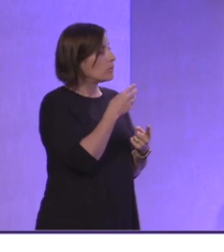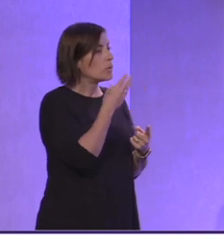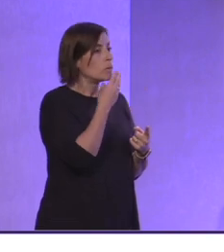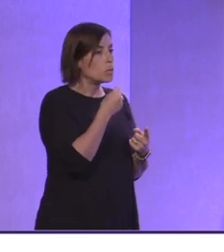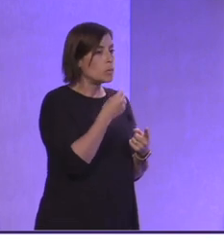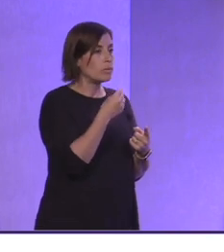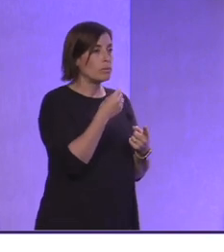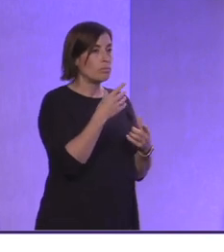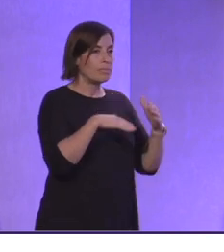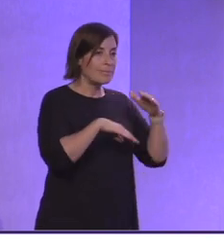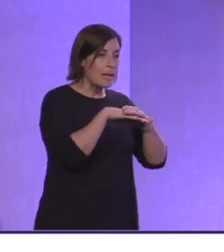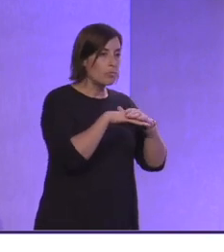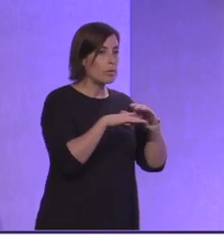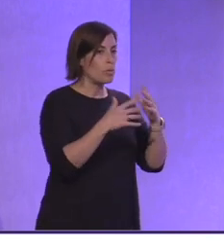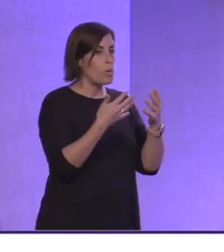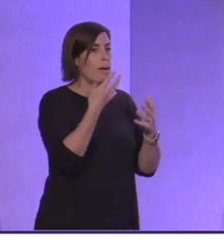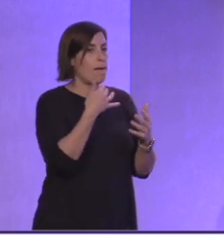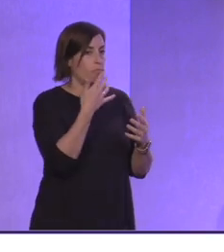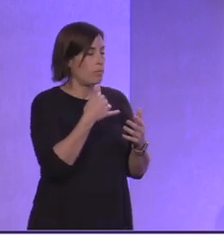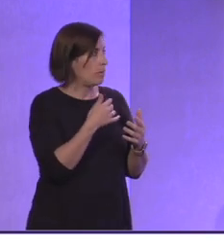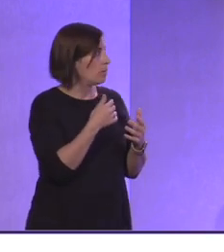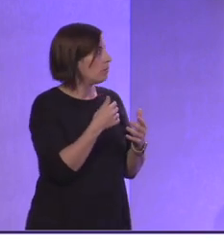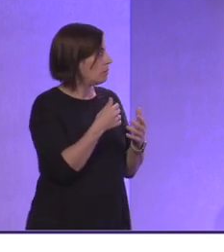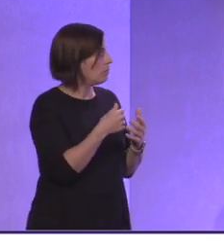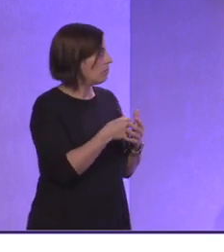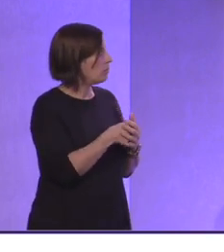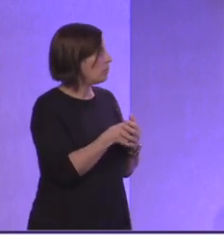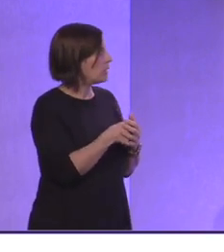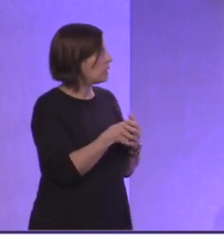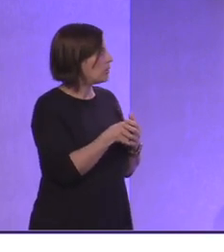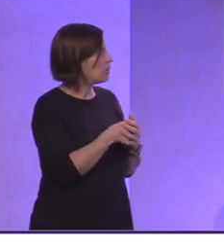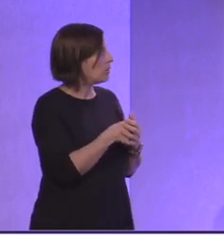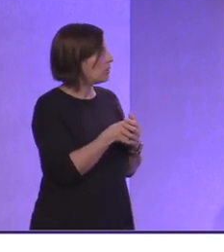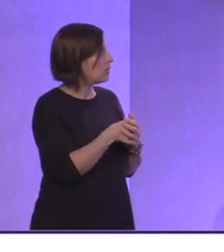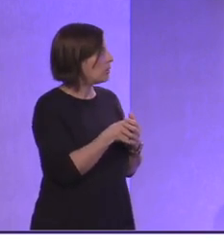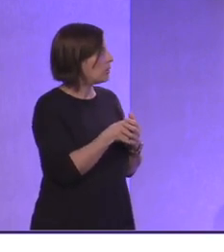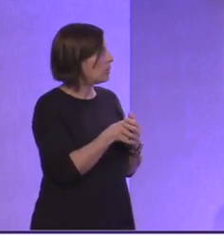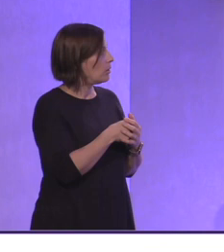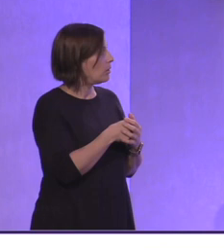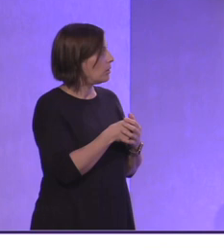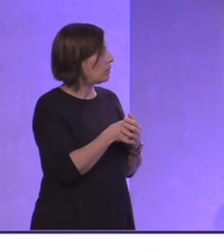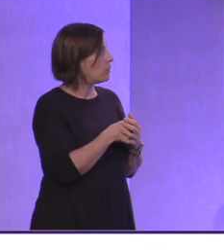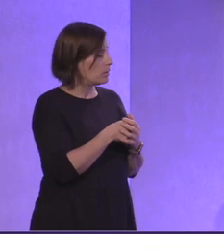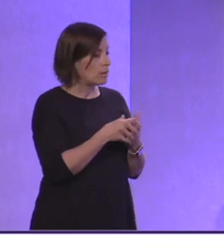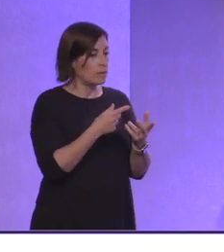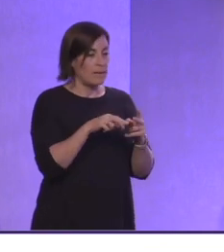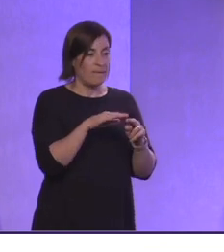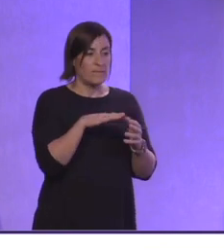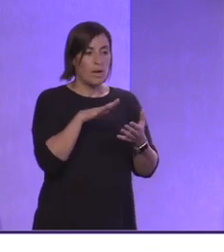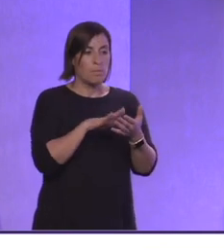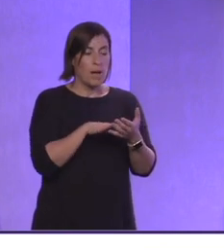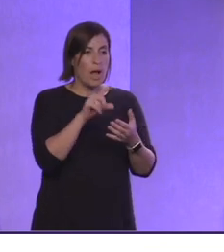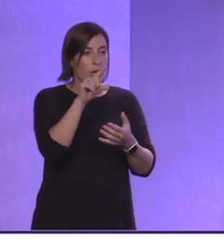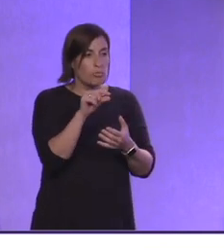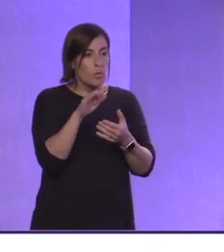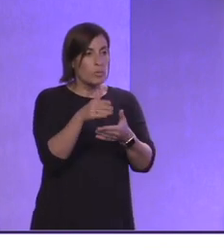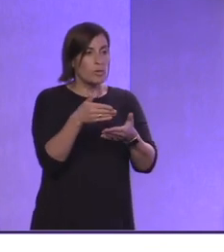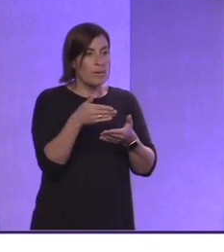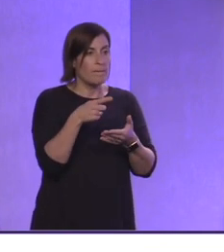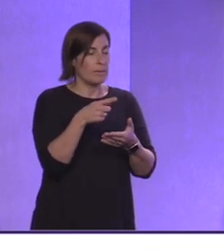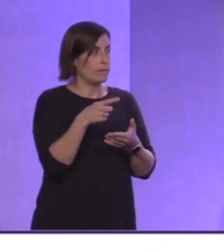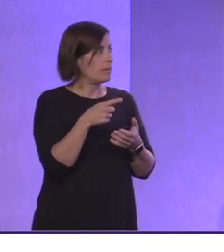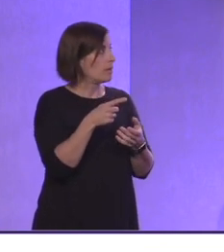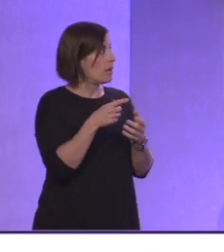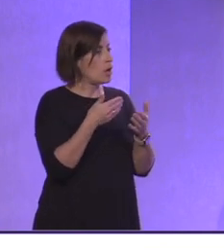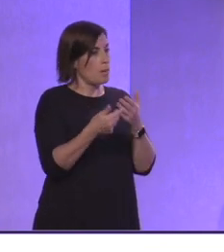that our system needs. And however, these days, more teams are moving towards microservice and self-healing architecture, which means it's